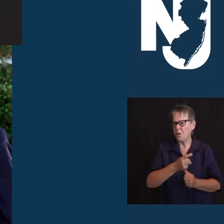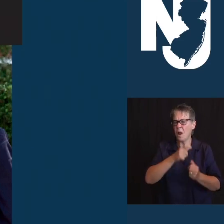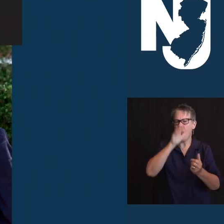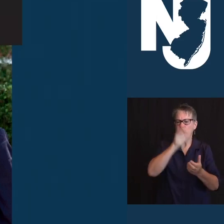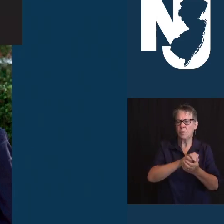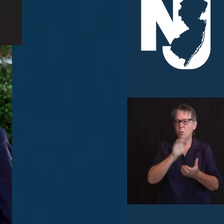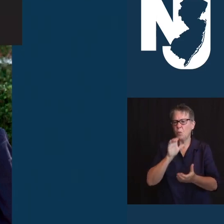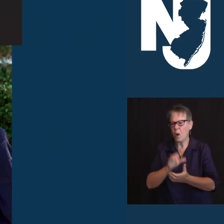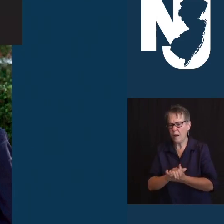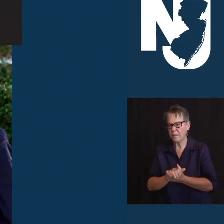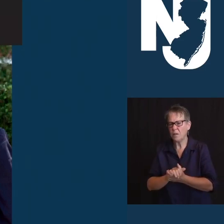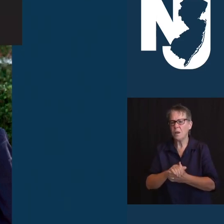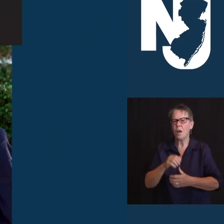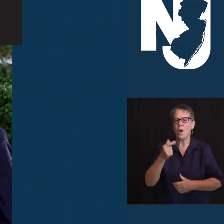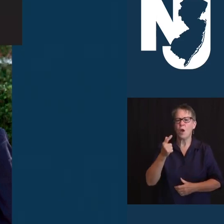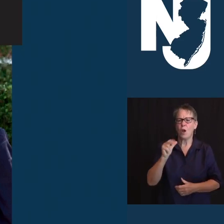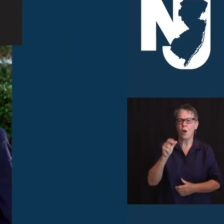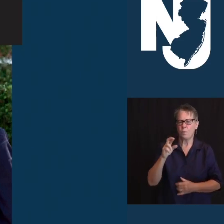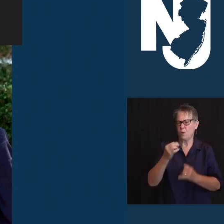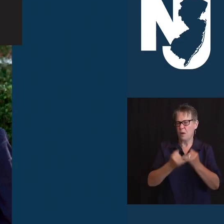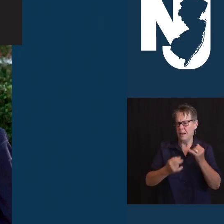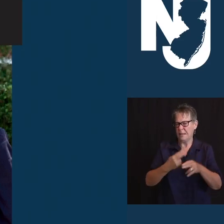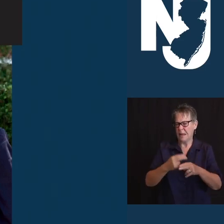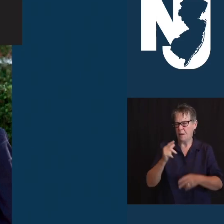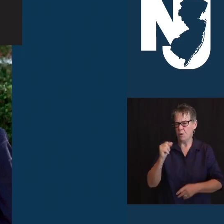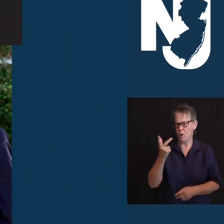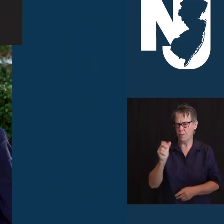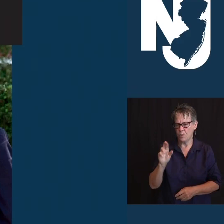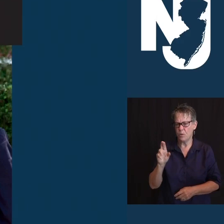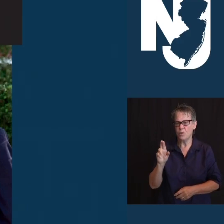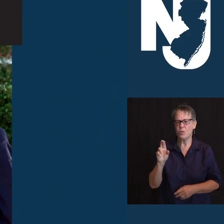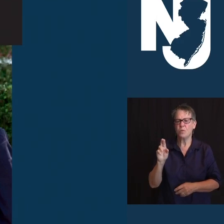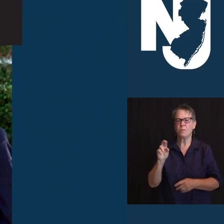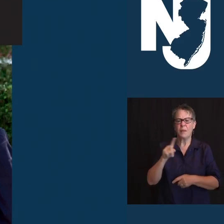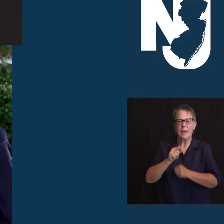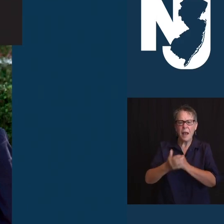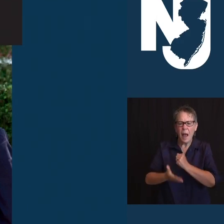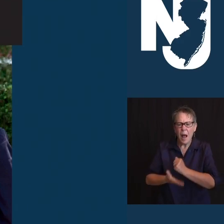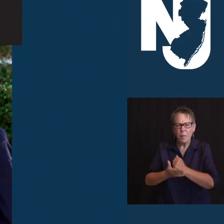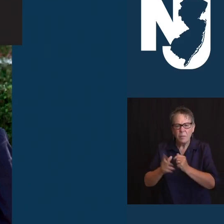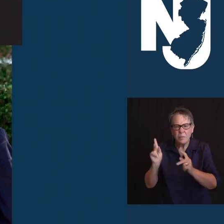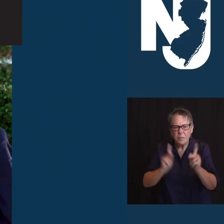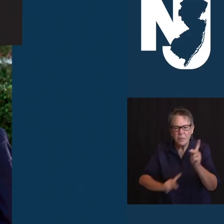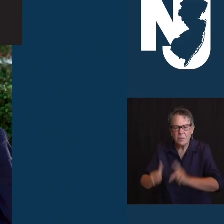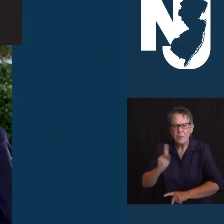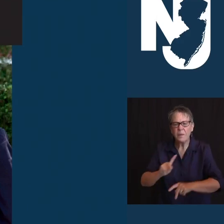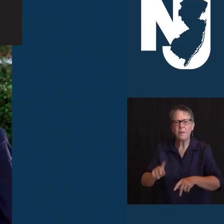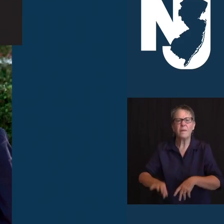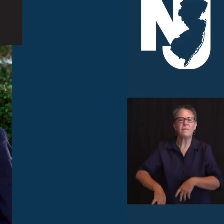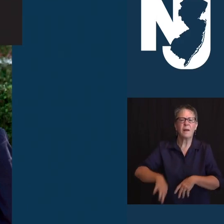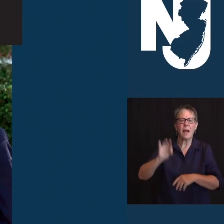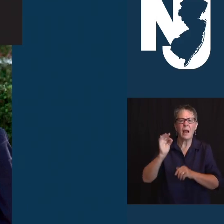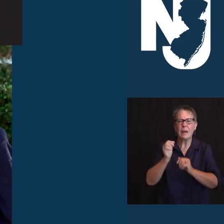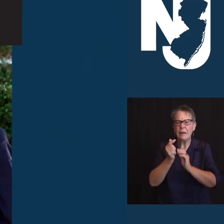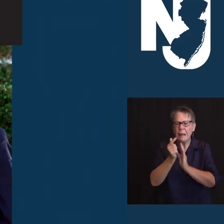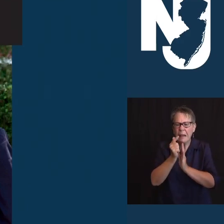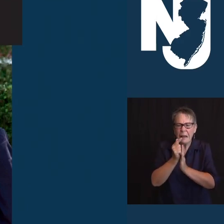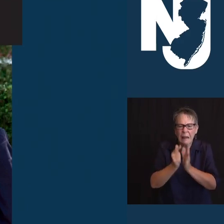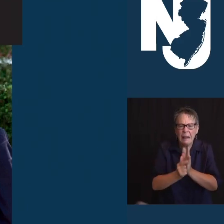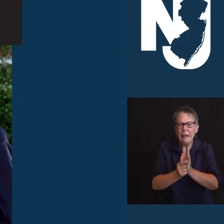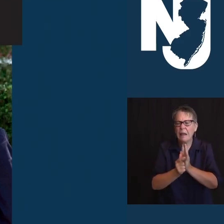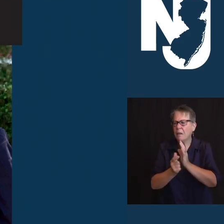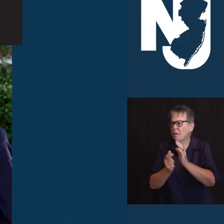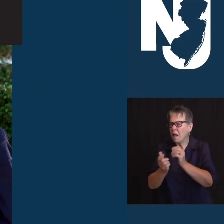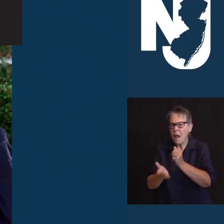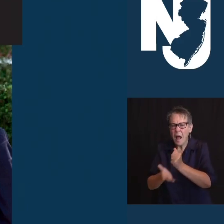companies and institutions and nonprofits find the legal talent they need for their in-house legal departments. As Mary Claire reminded me, they are